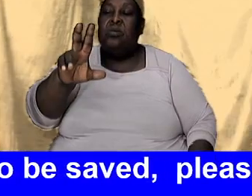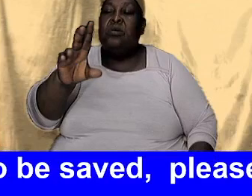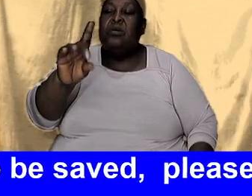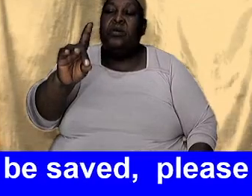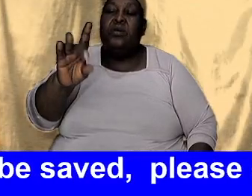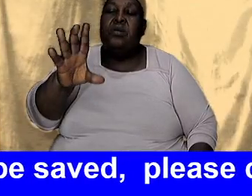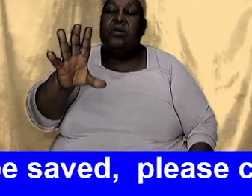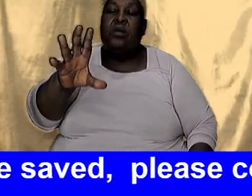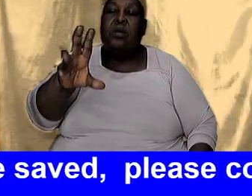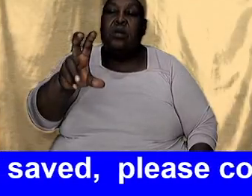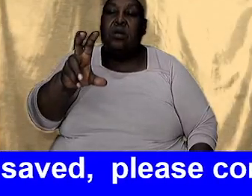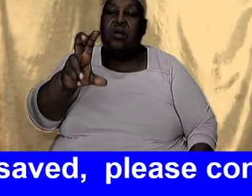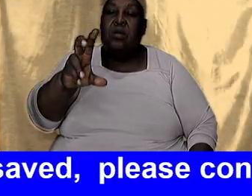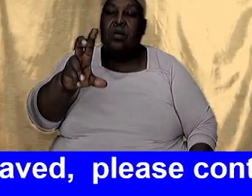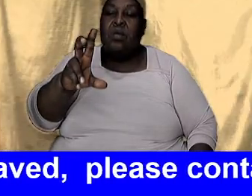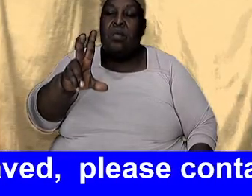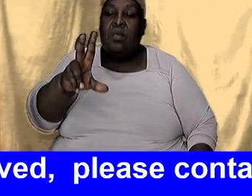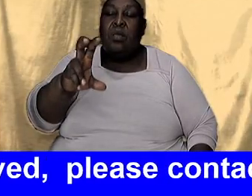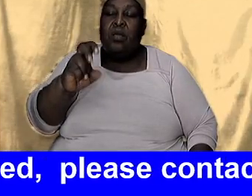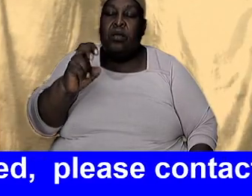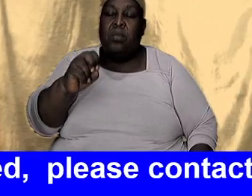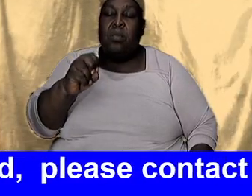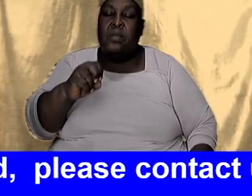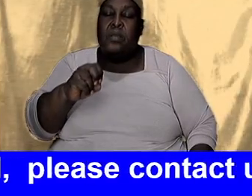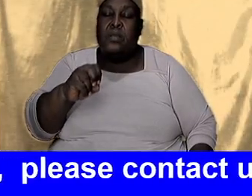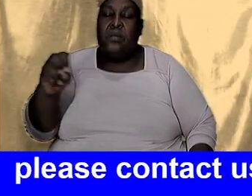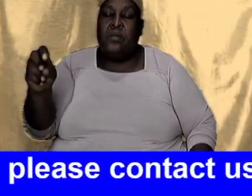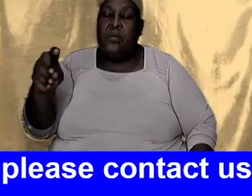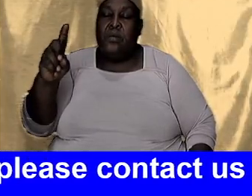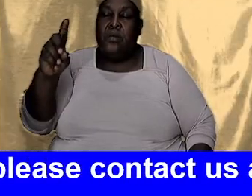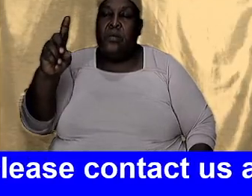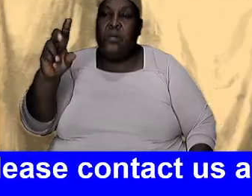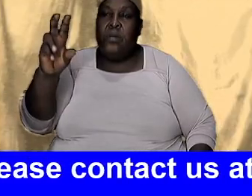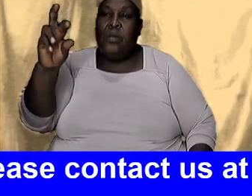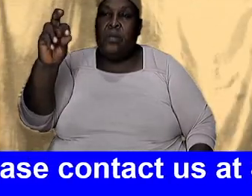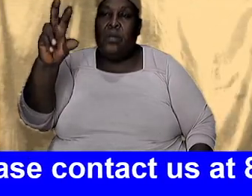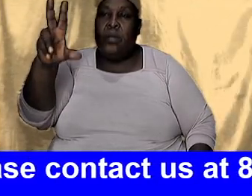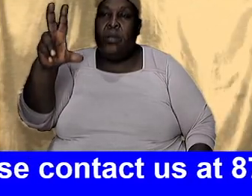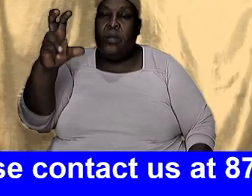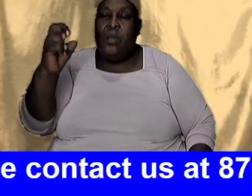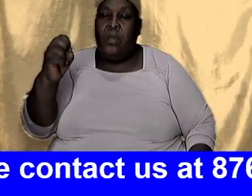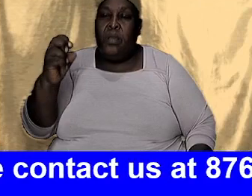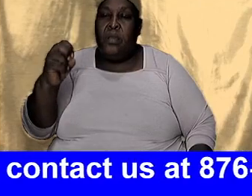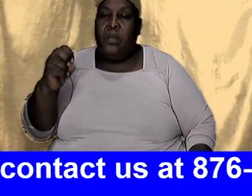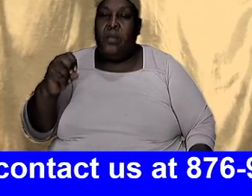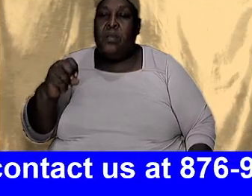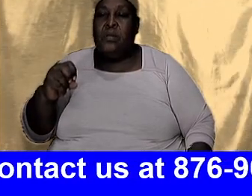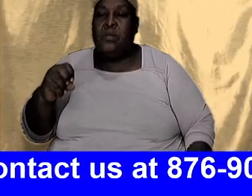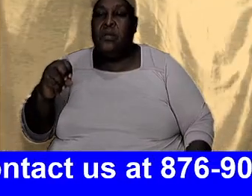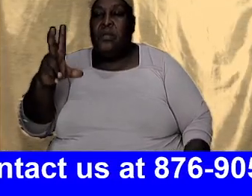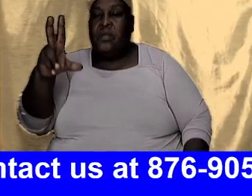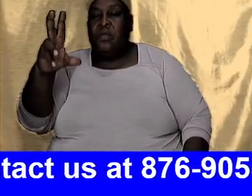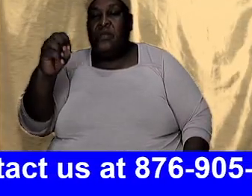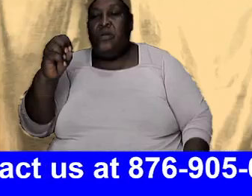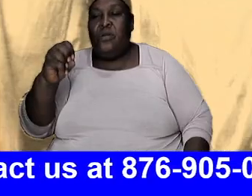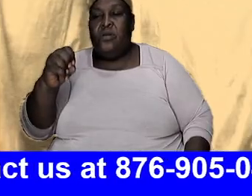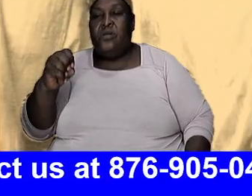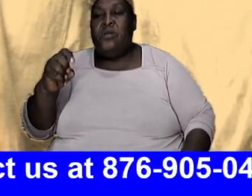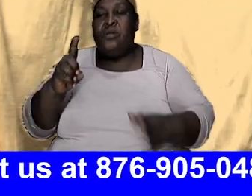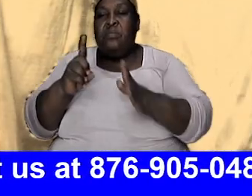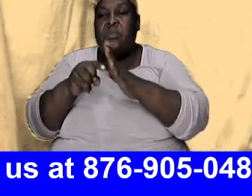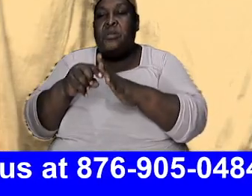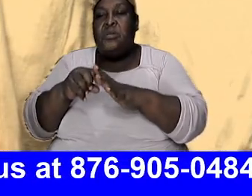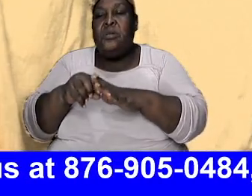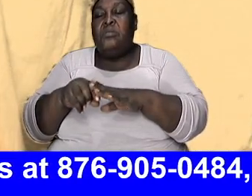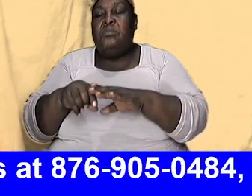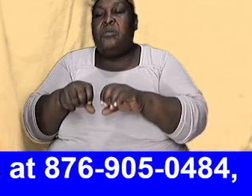Amen. And then we'll have a 30-minute break between 9:30 and 10, where service this Sunday starts at 10.